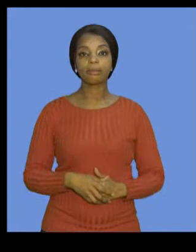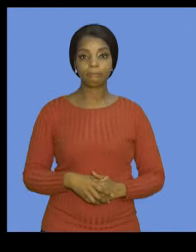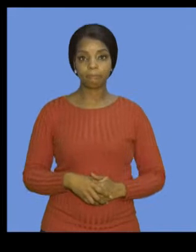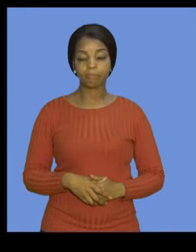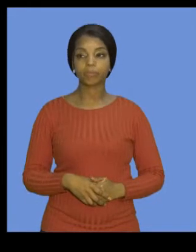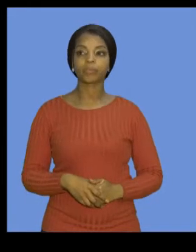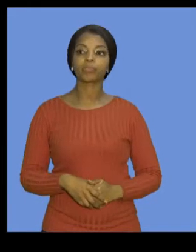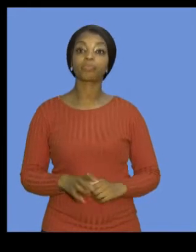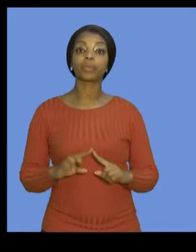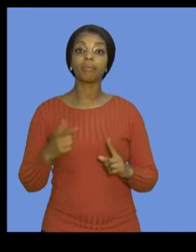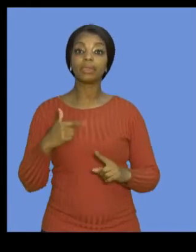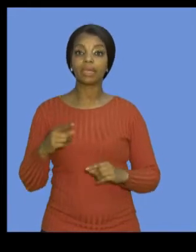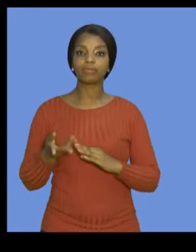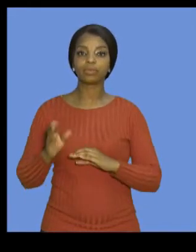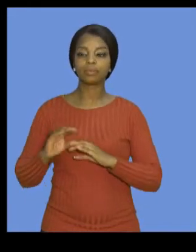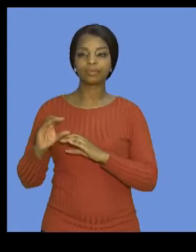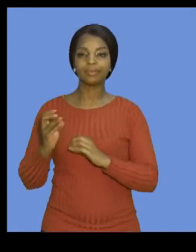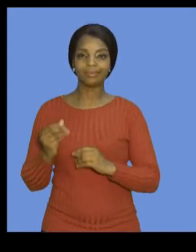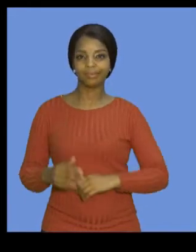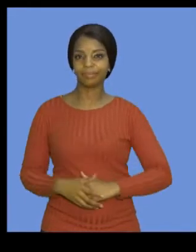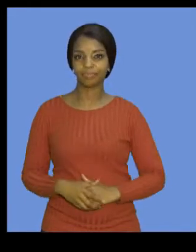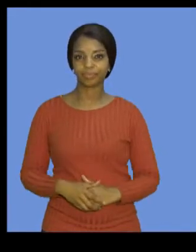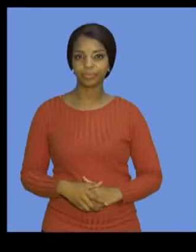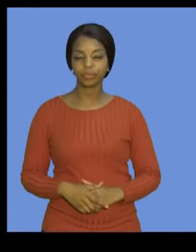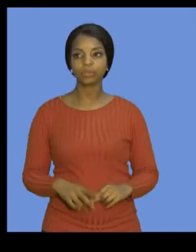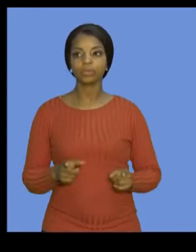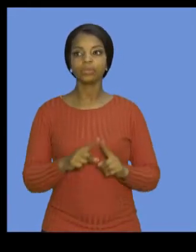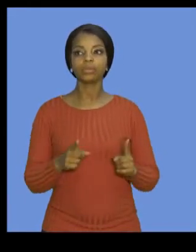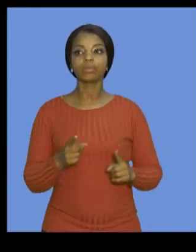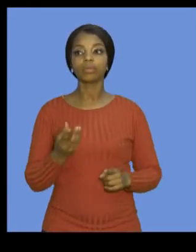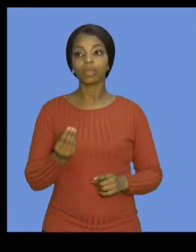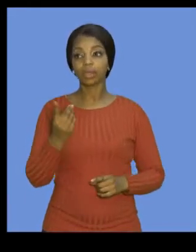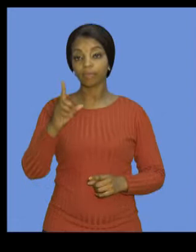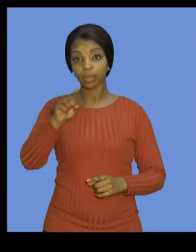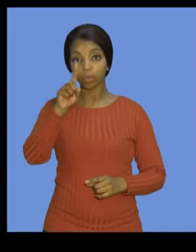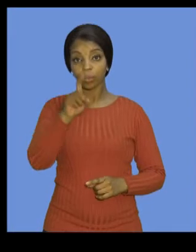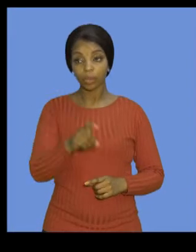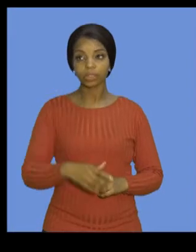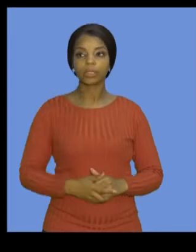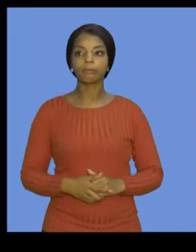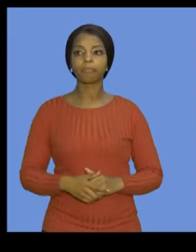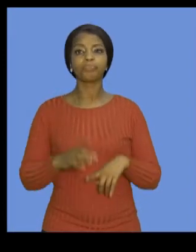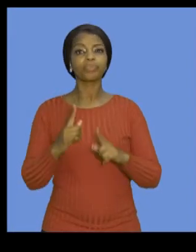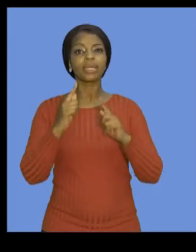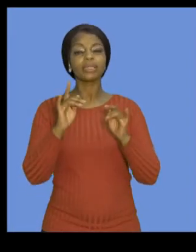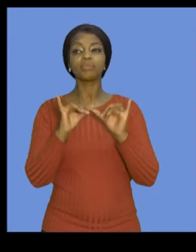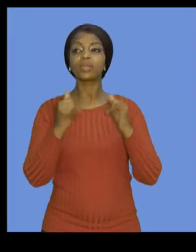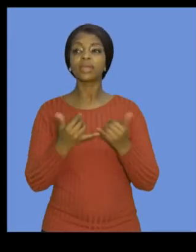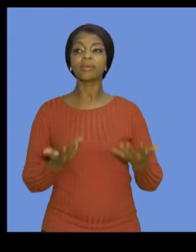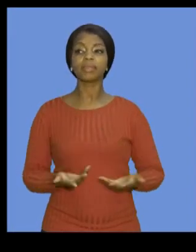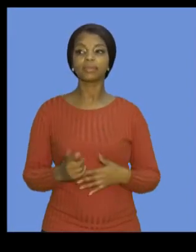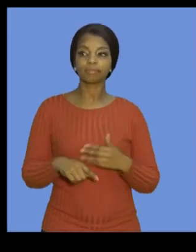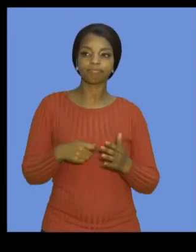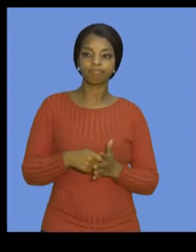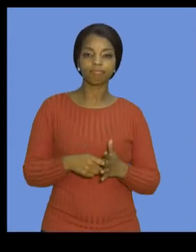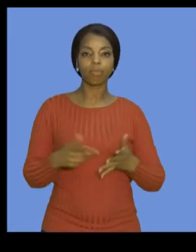have a transport company which purchases a new lorry to the value of that. So the value is